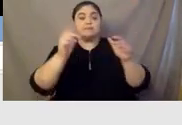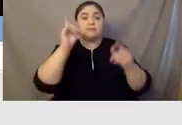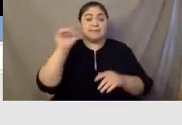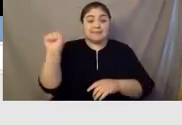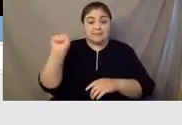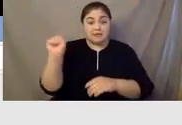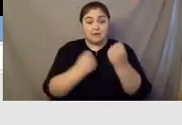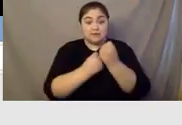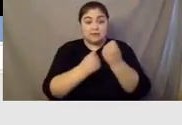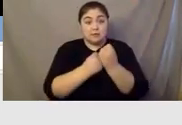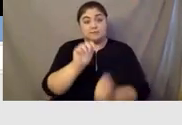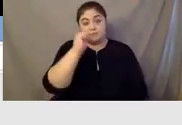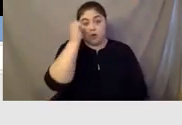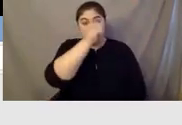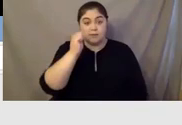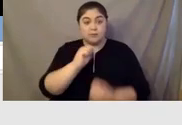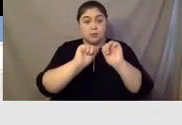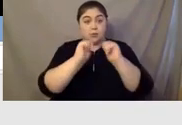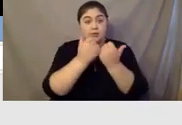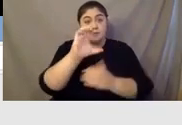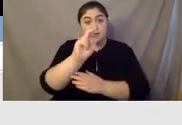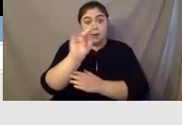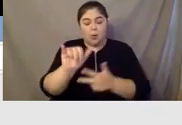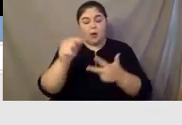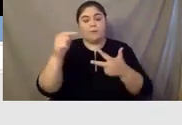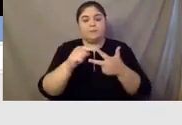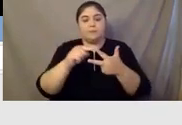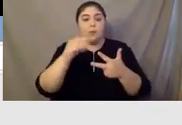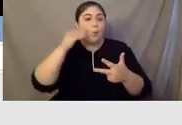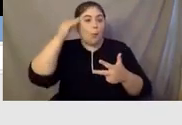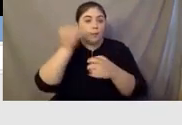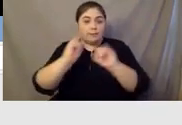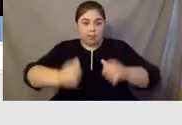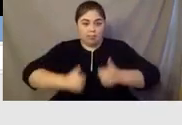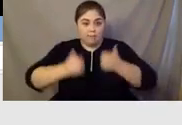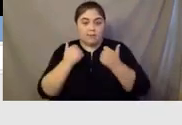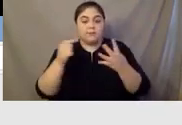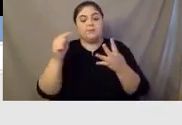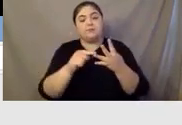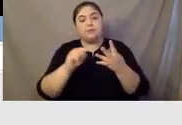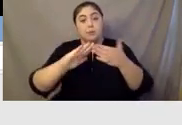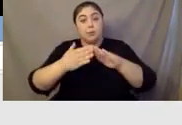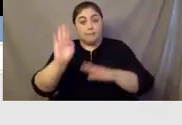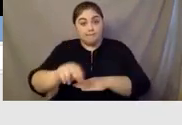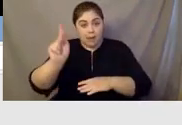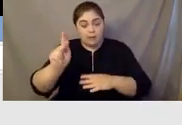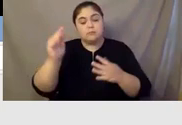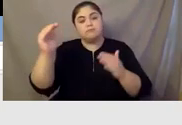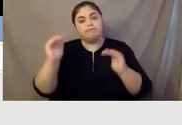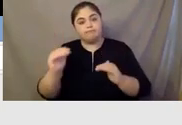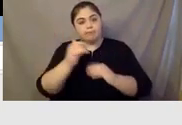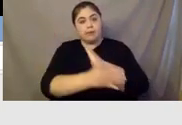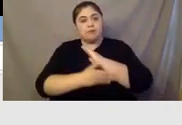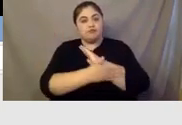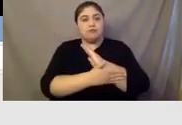Alzheimer's Association of CNY, At Home Independent Living, Community Bank, Countryside Federal